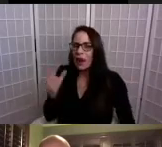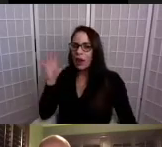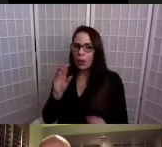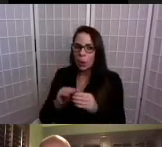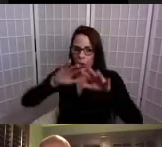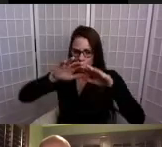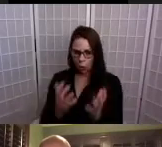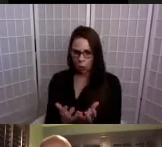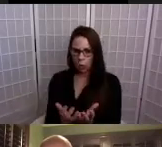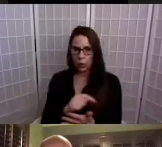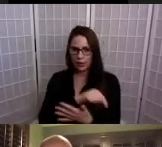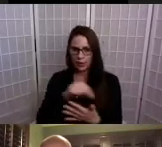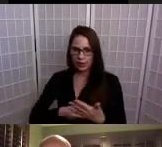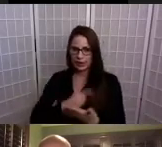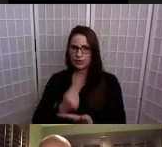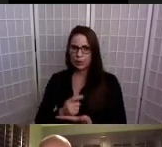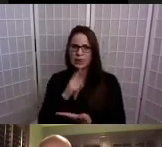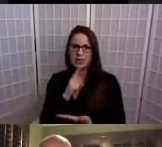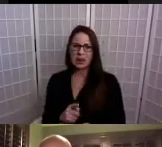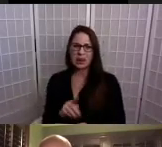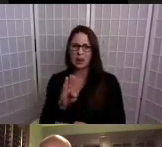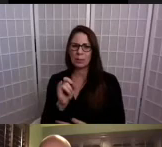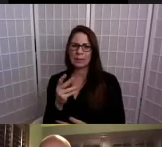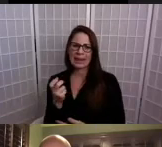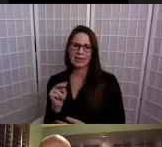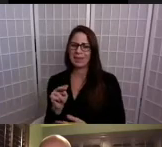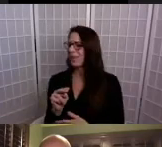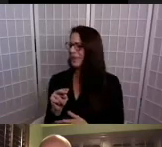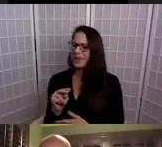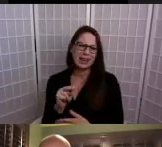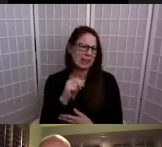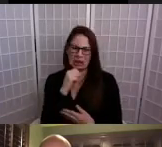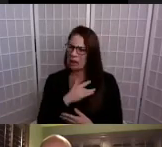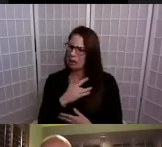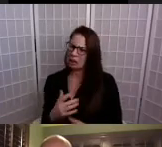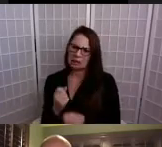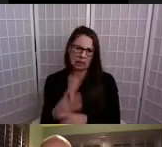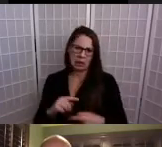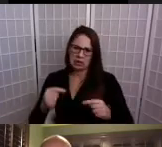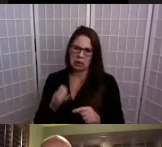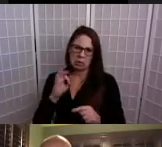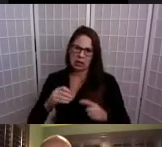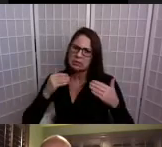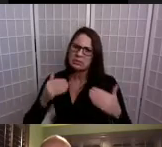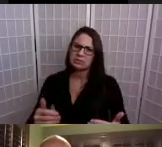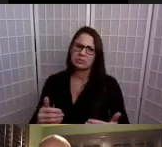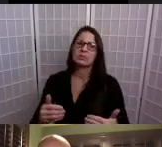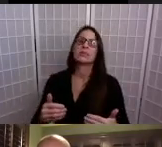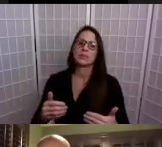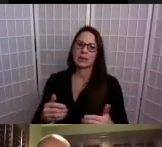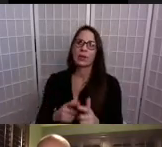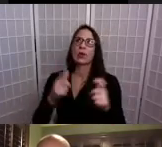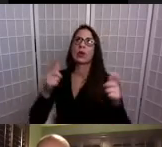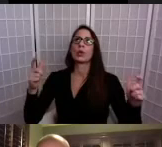are extremely benign and are unlikely to cause harm. There's enormous upside